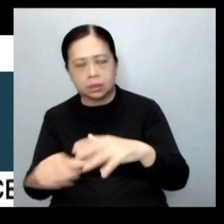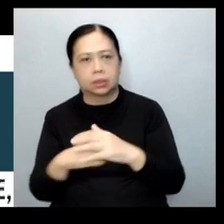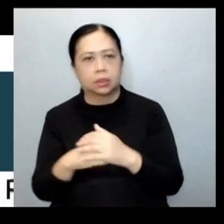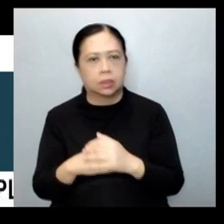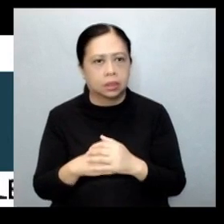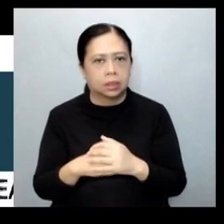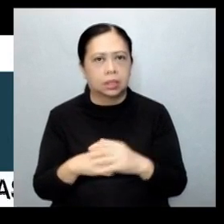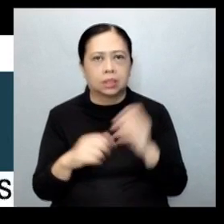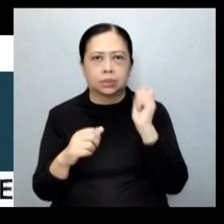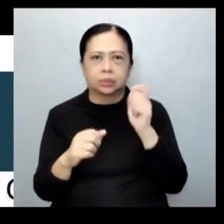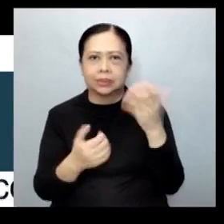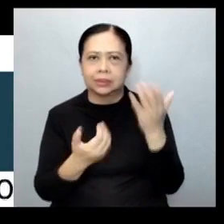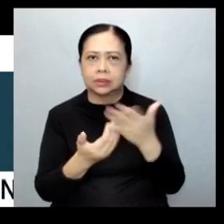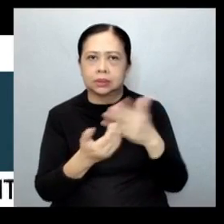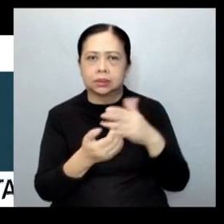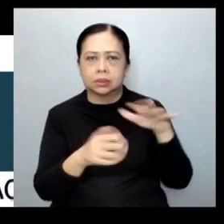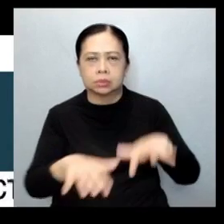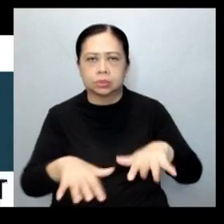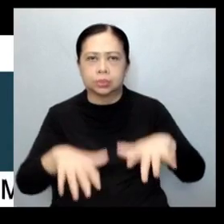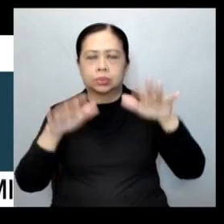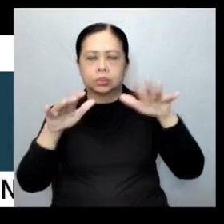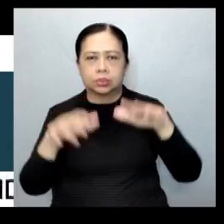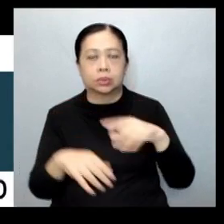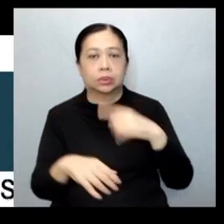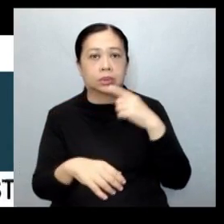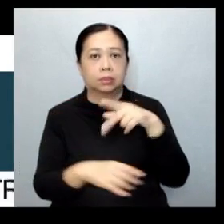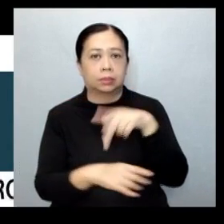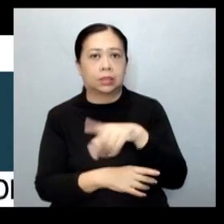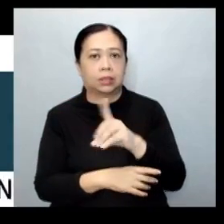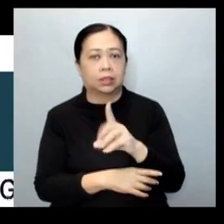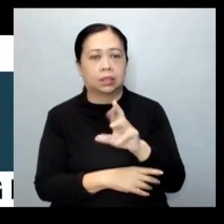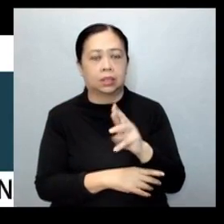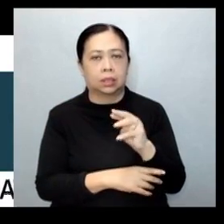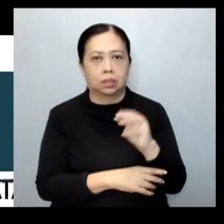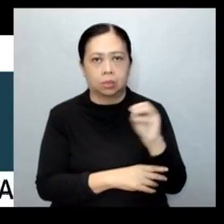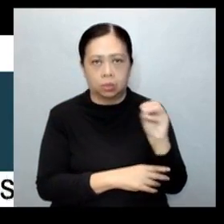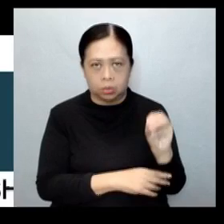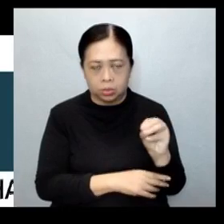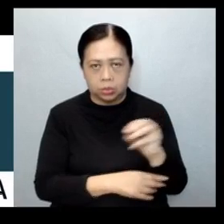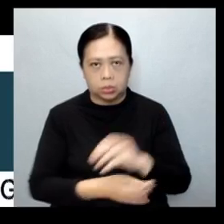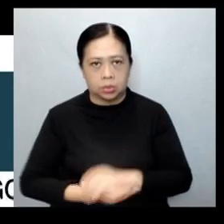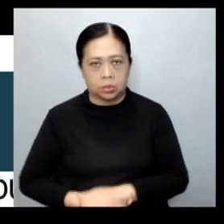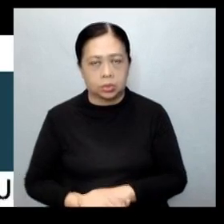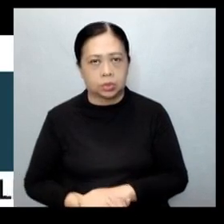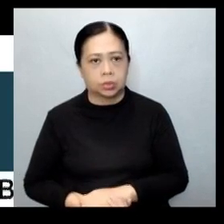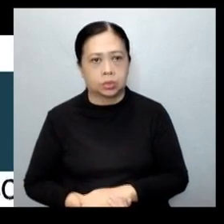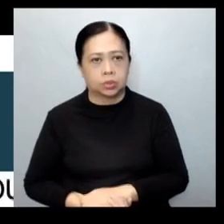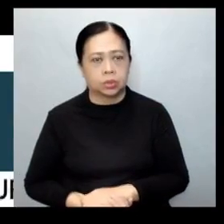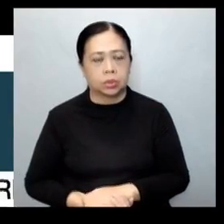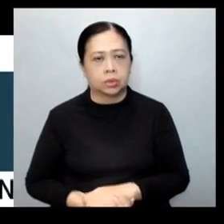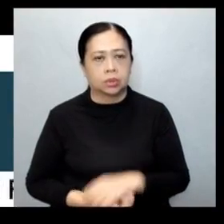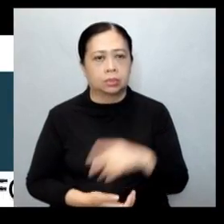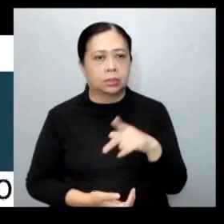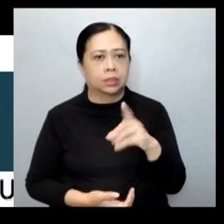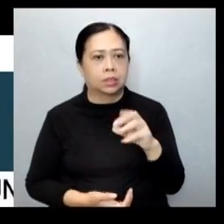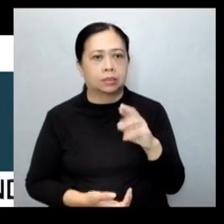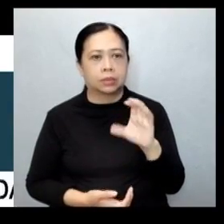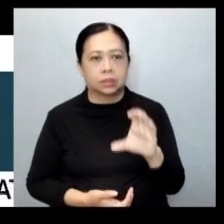in the province. According to the Provincial Disaster Risk Reduction and Management Council, or PDRMC,